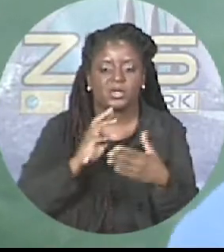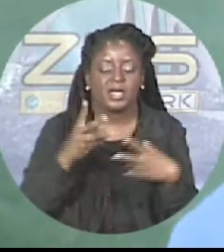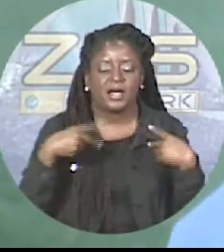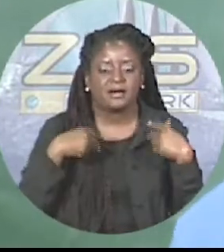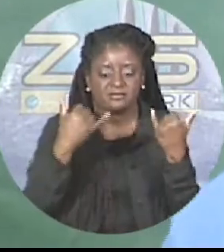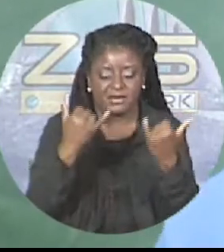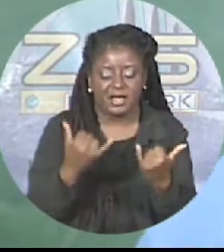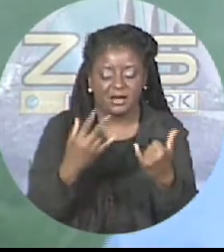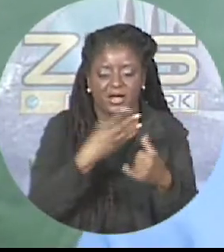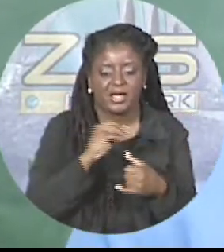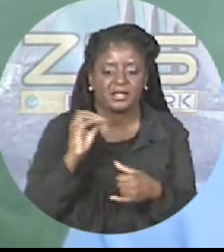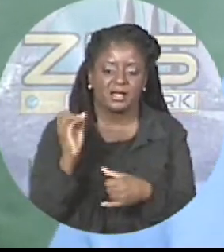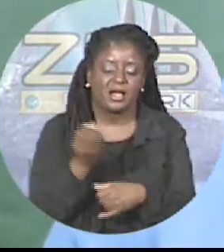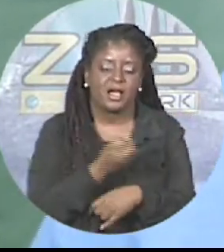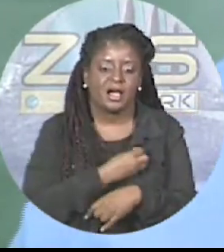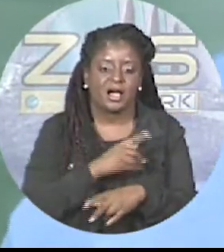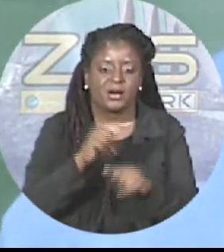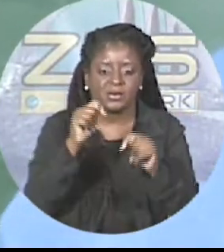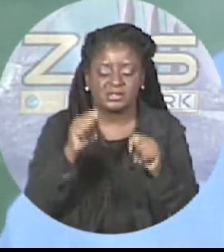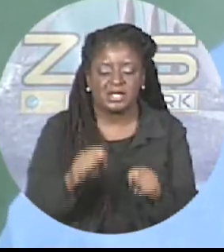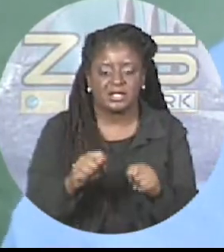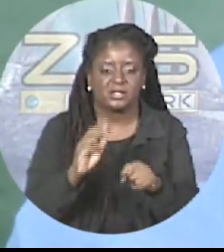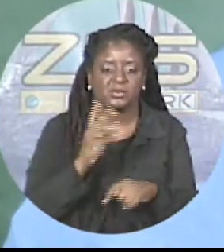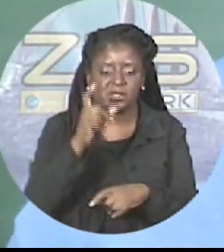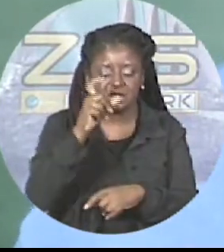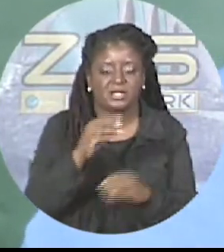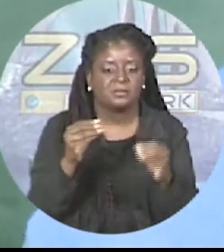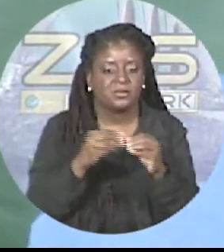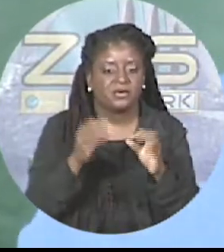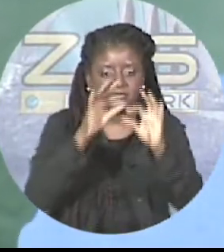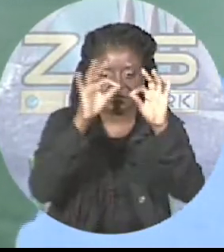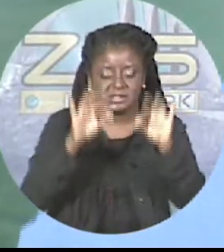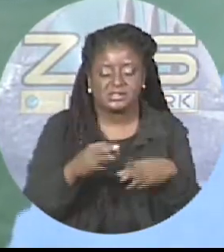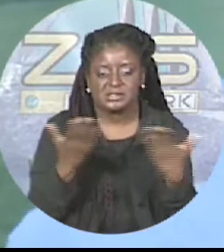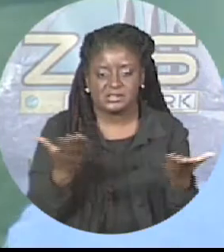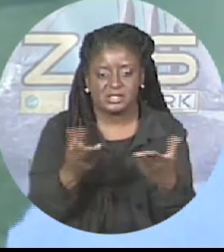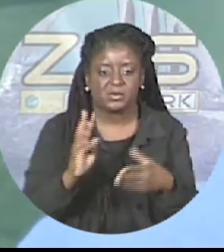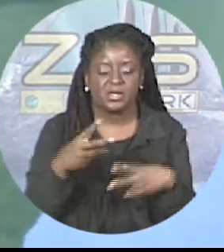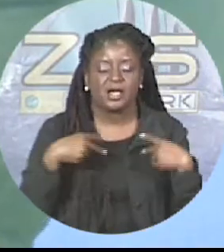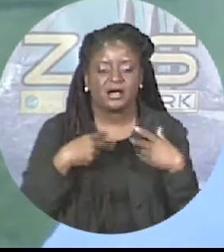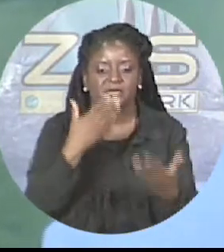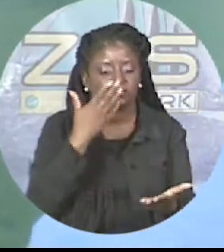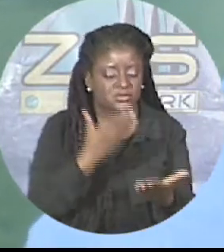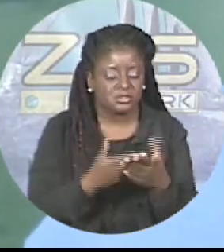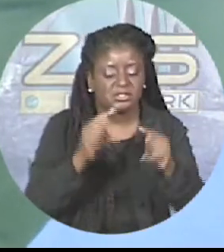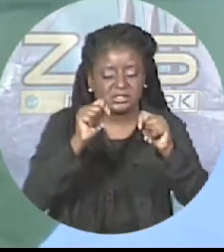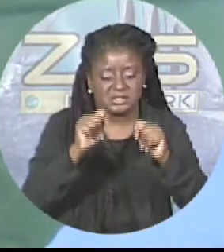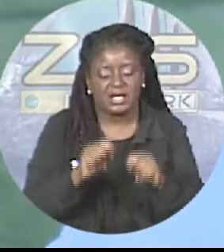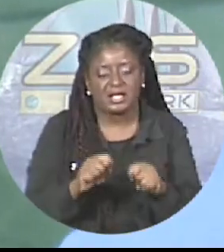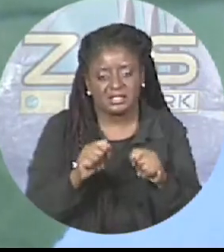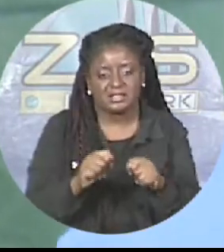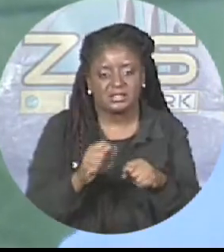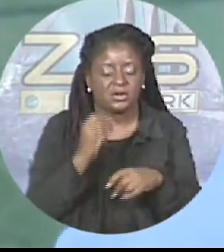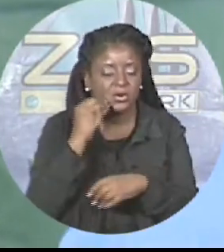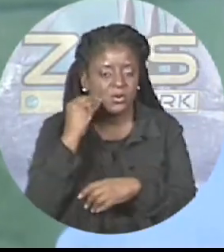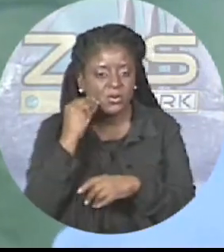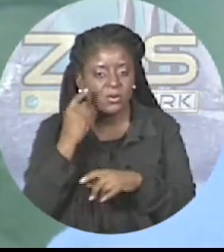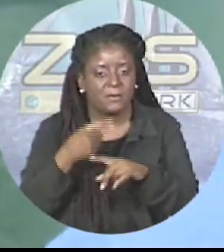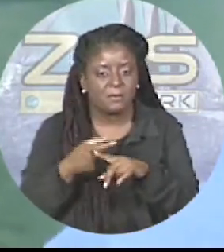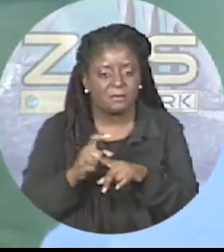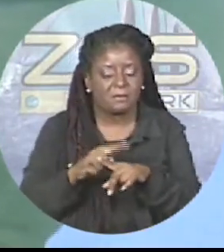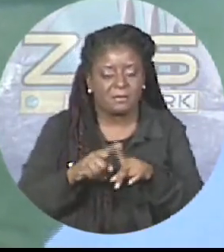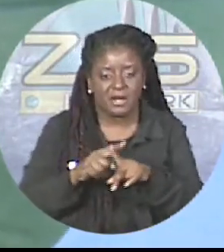talent. So we need more facilities. Yeah, we have good talent home, but as soon as